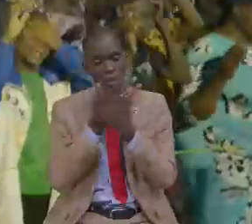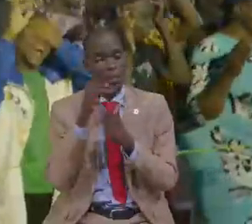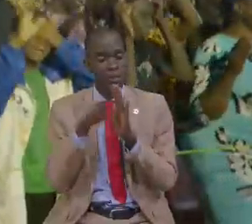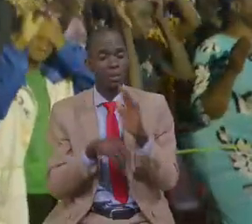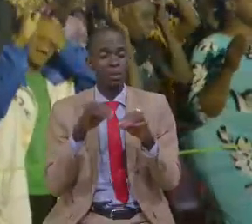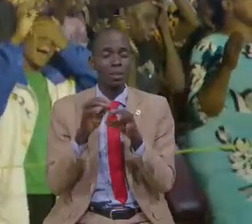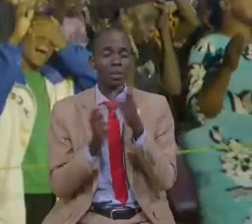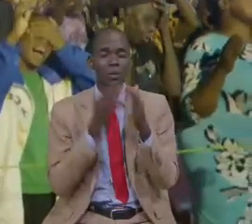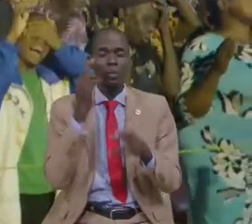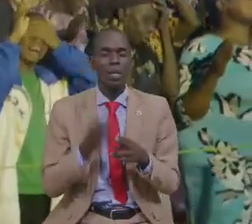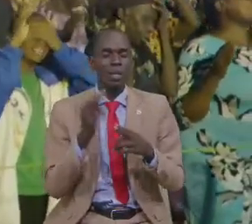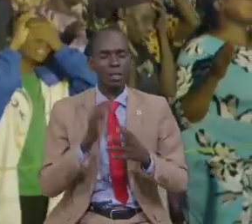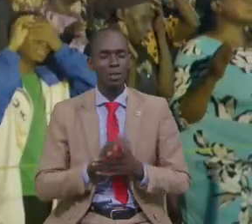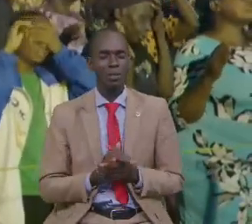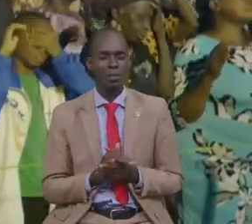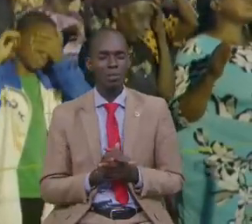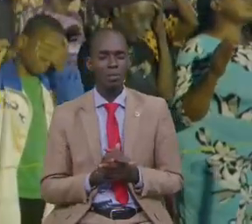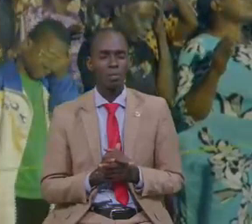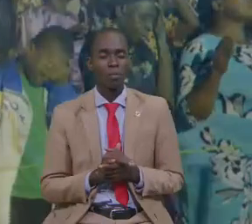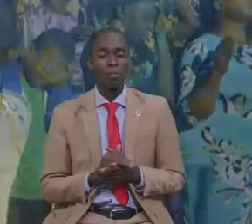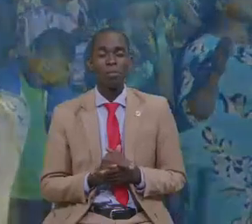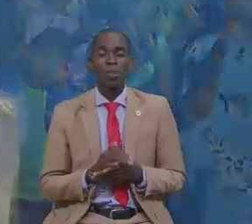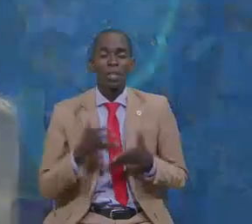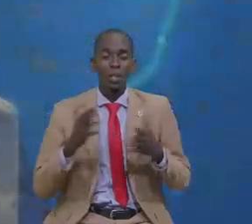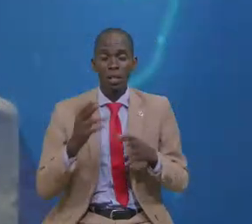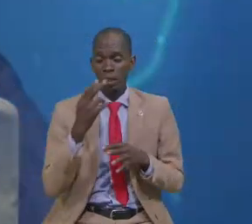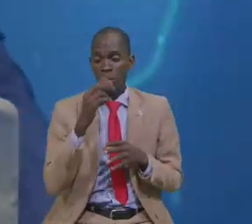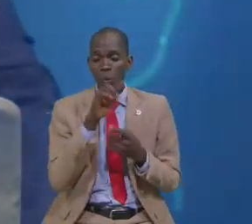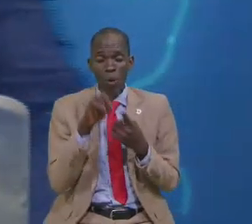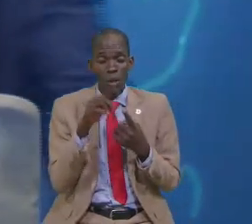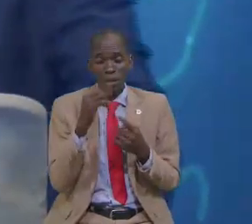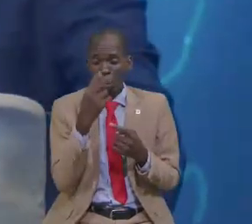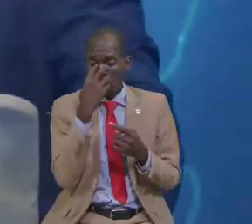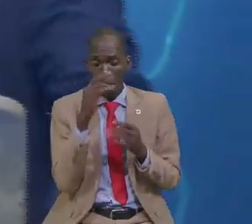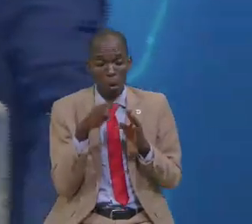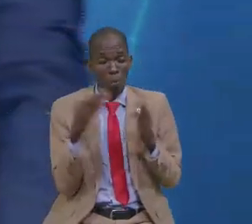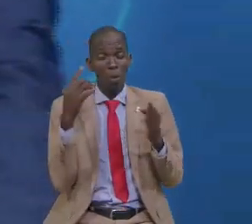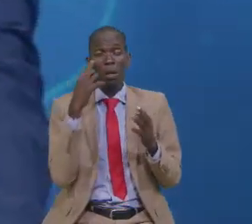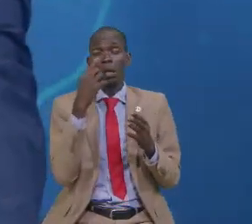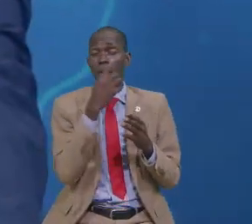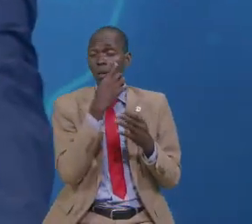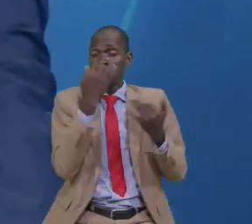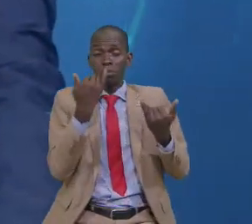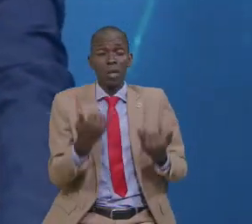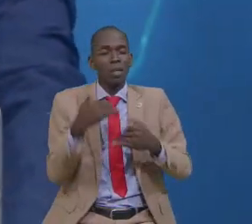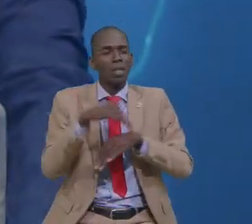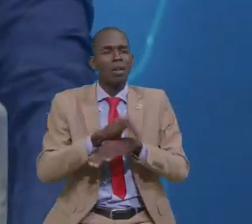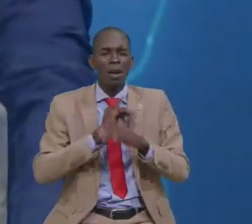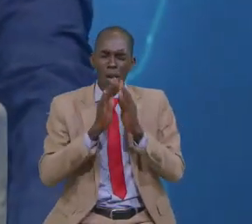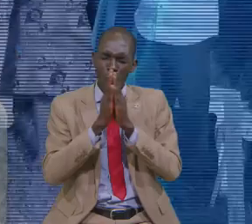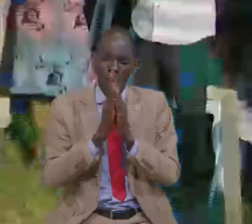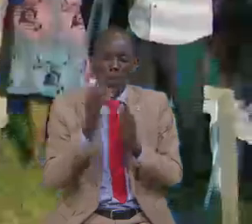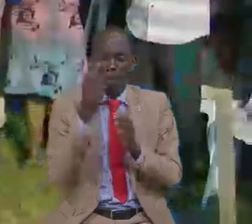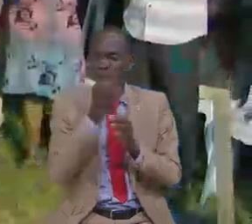name when the blight opened their eyes tonight I pray their sight of